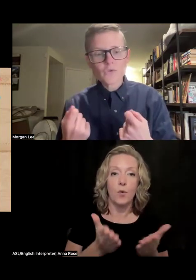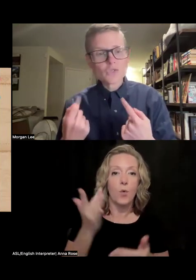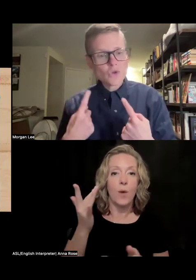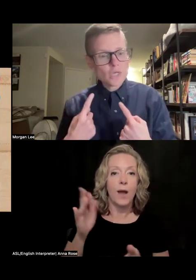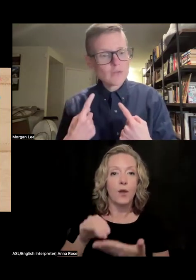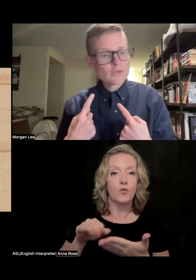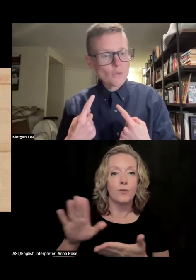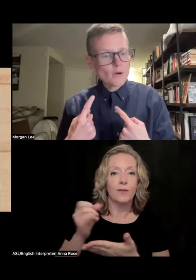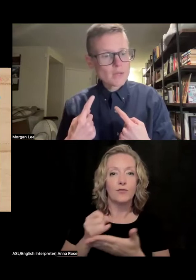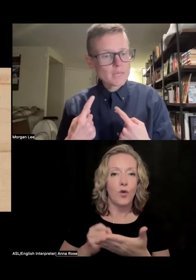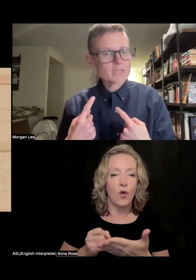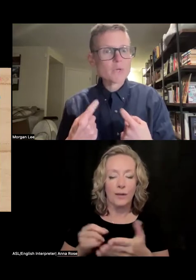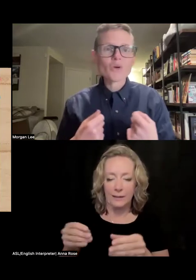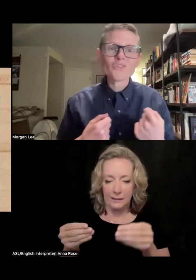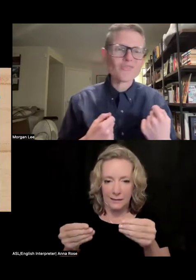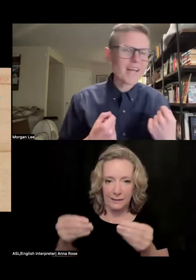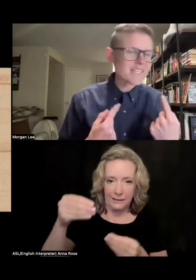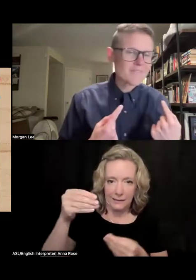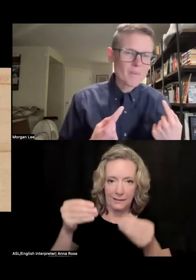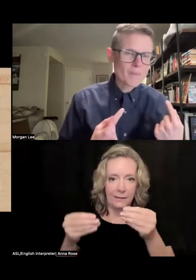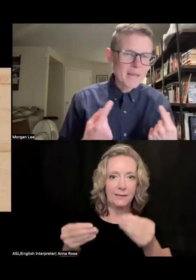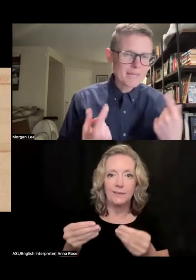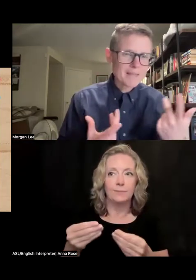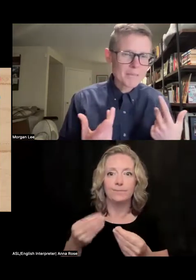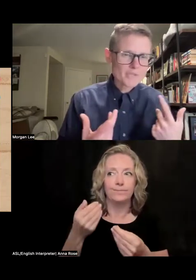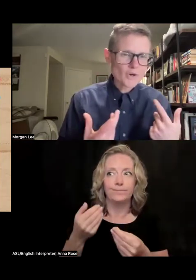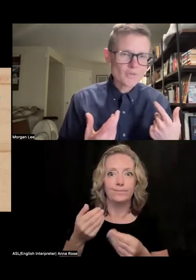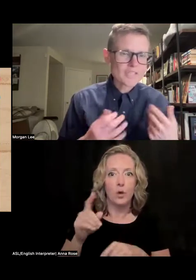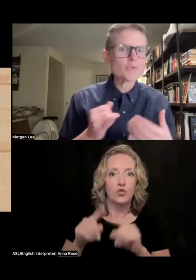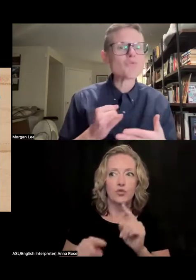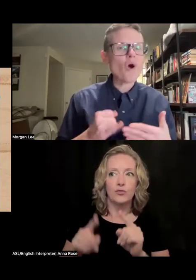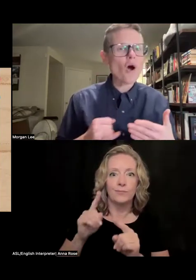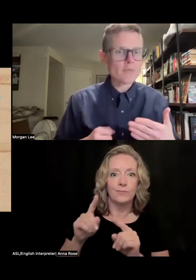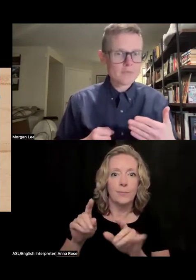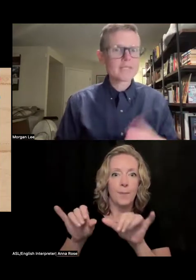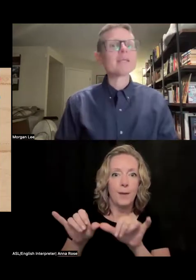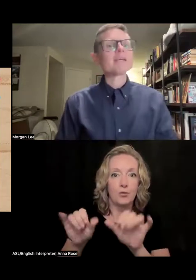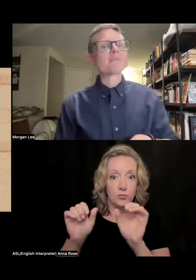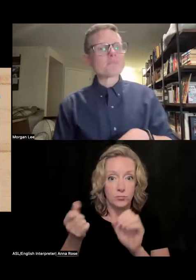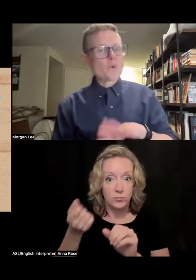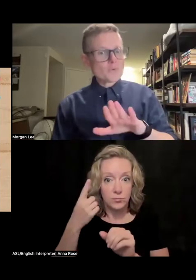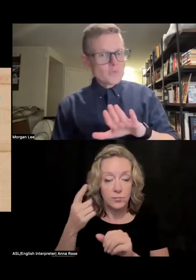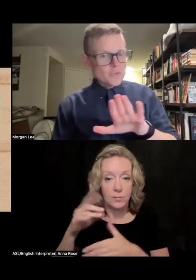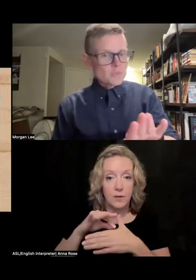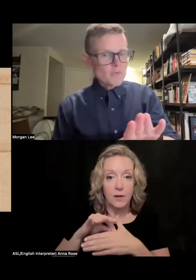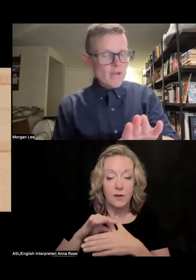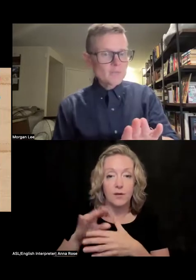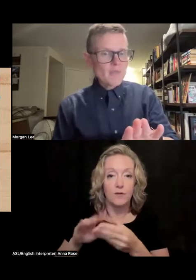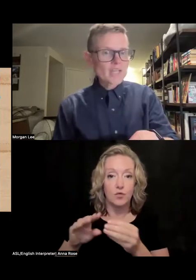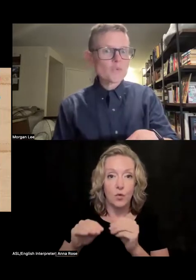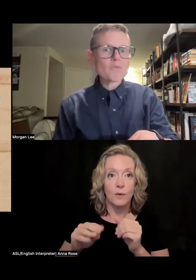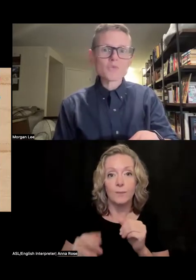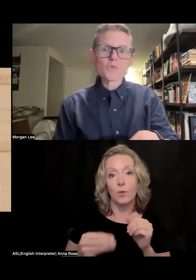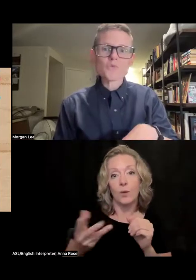student understood the story because we couldn't identify what was happening in the picture that she would draw. So she was provided